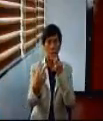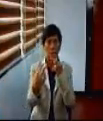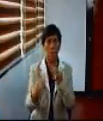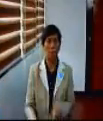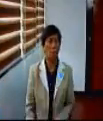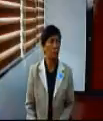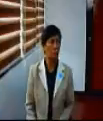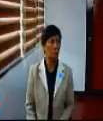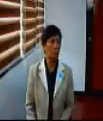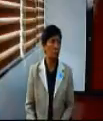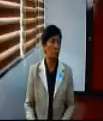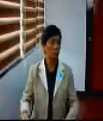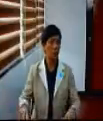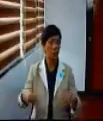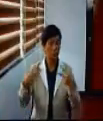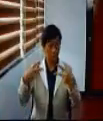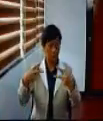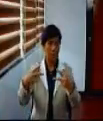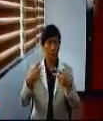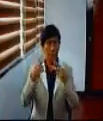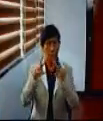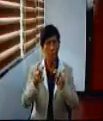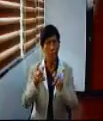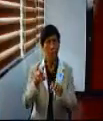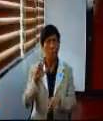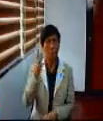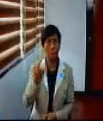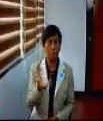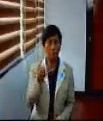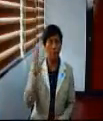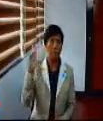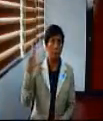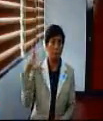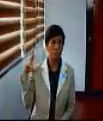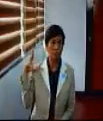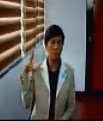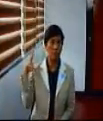Mr. Witness, can you please raise your right hand?